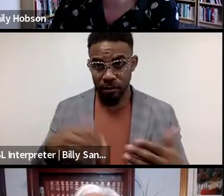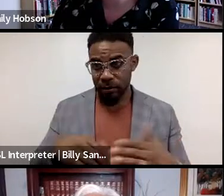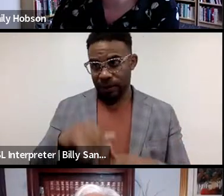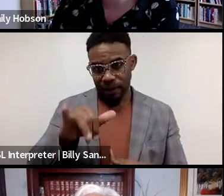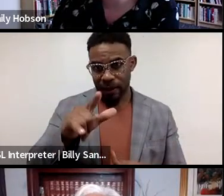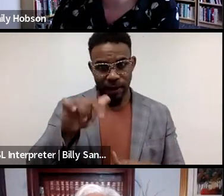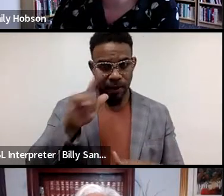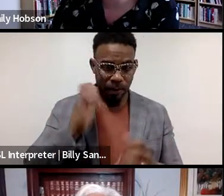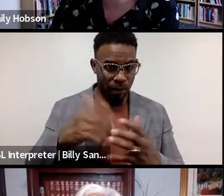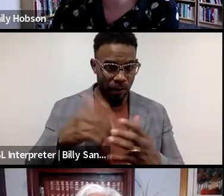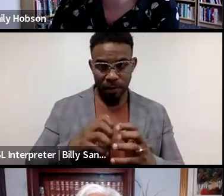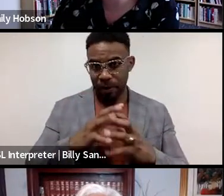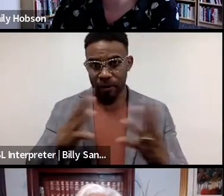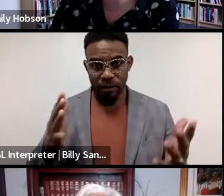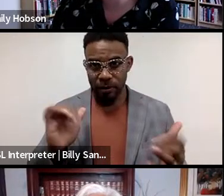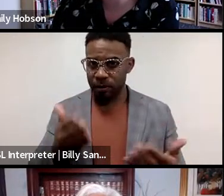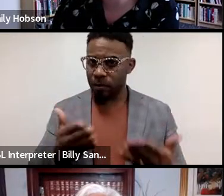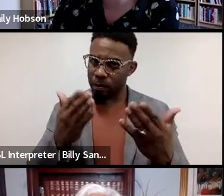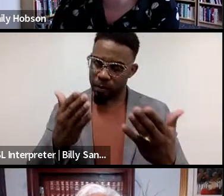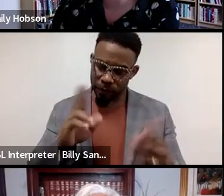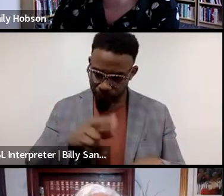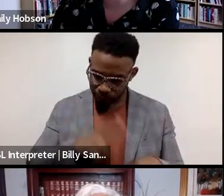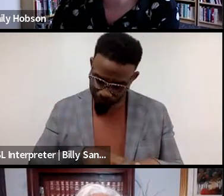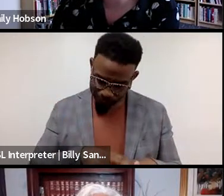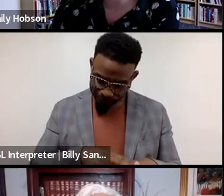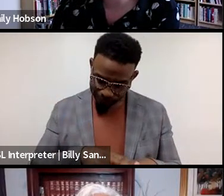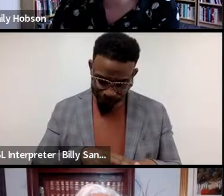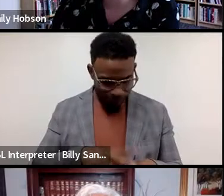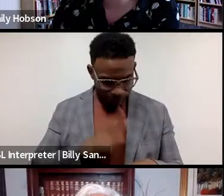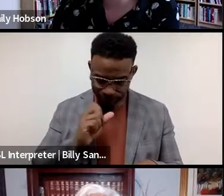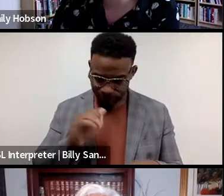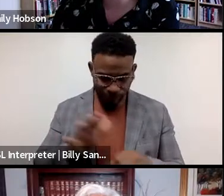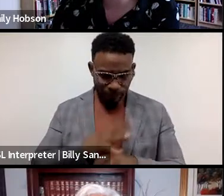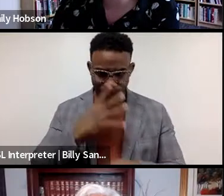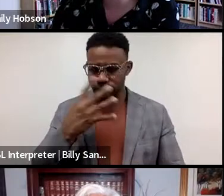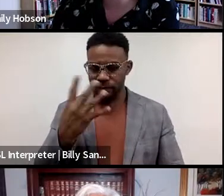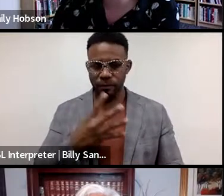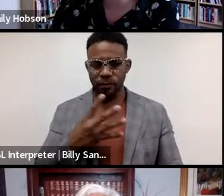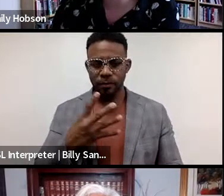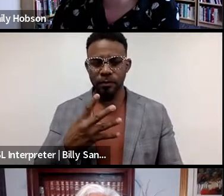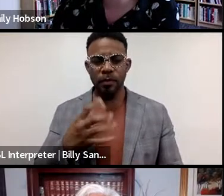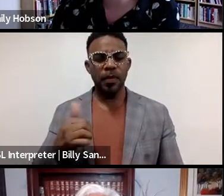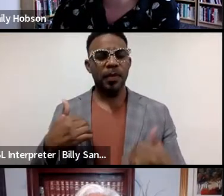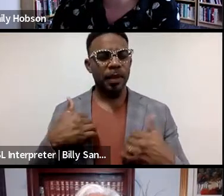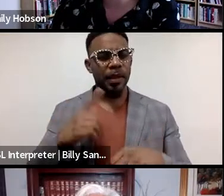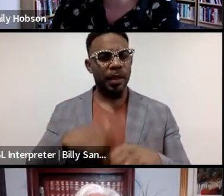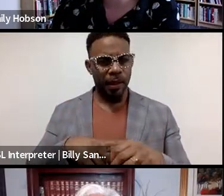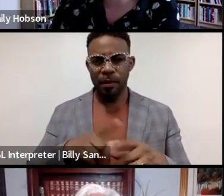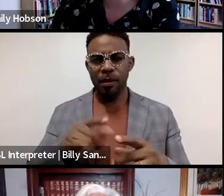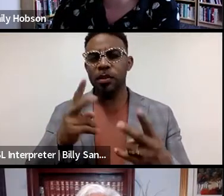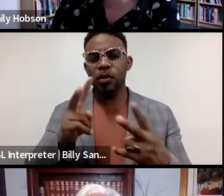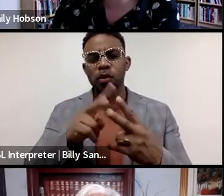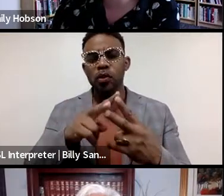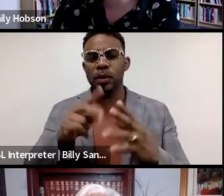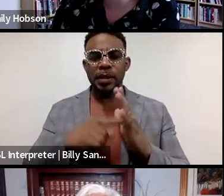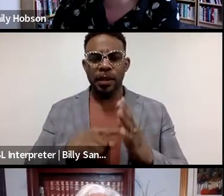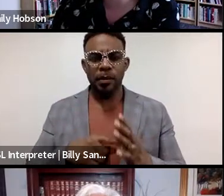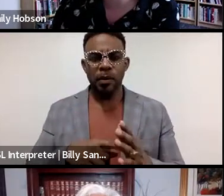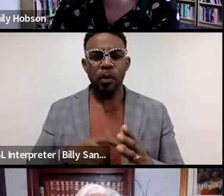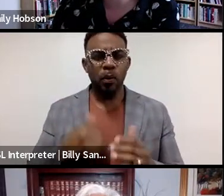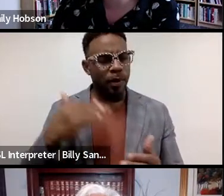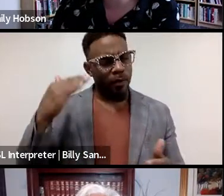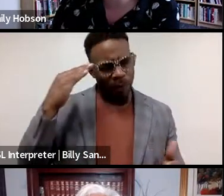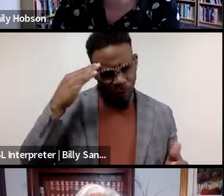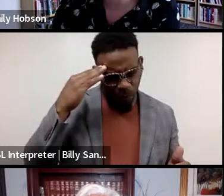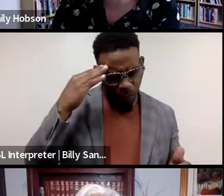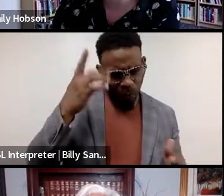LA will be rebuilt. And this proposal, of course, was completely ignored. So we've had time and time. Those are just two examples. We've